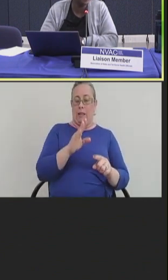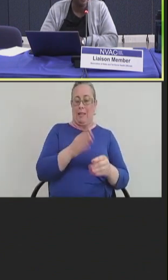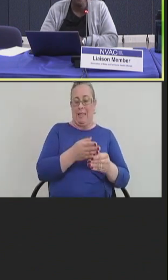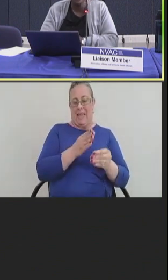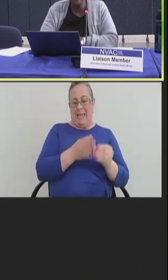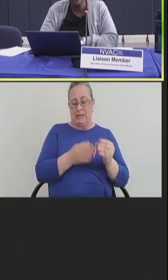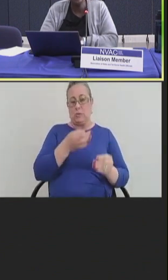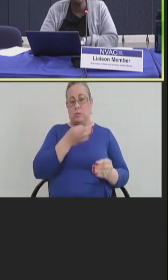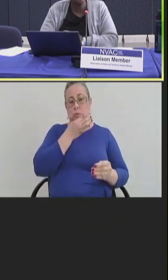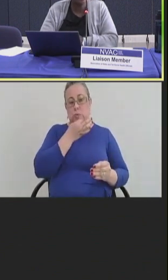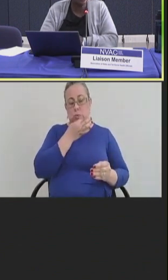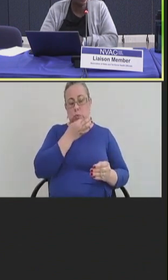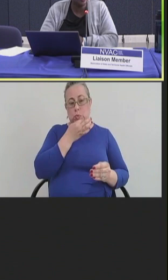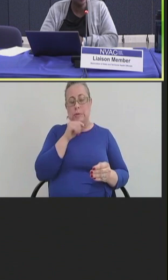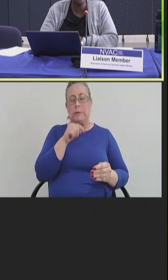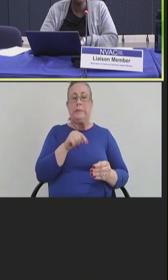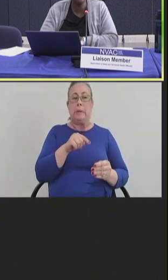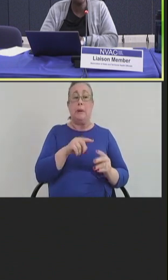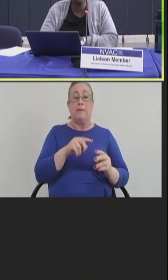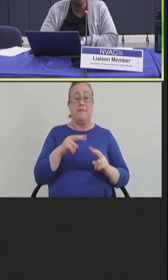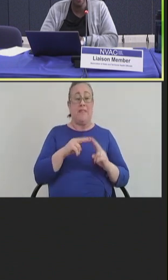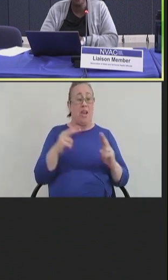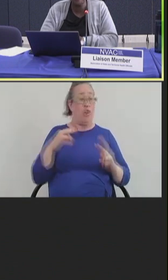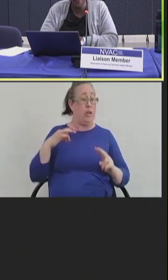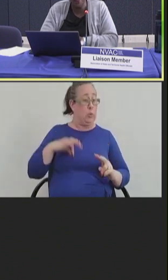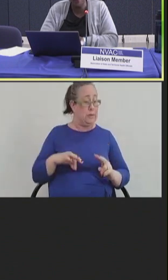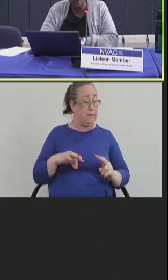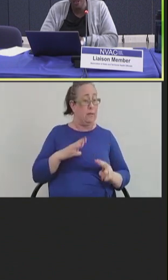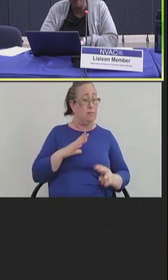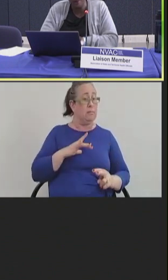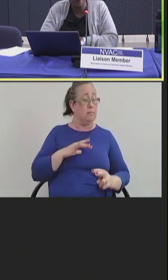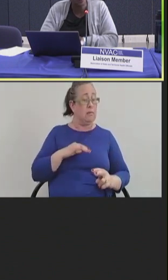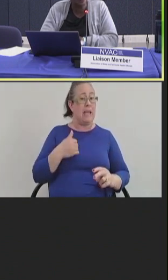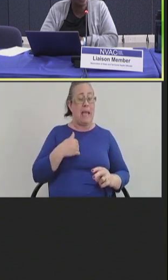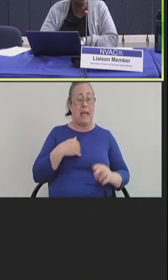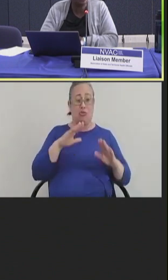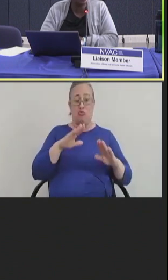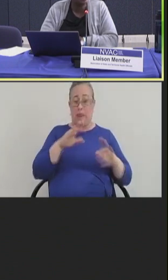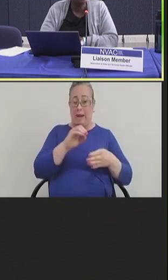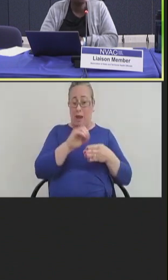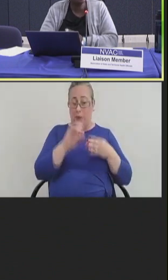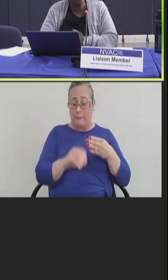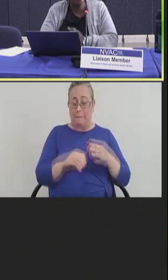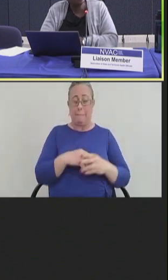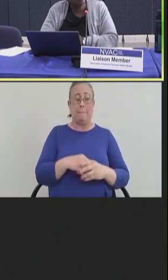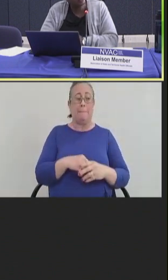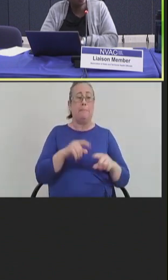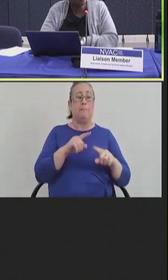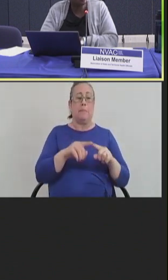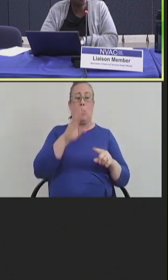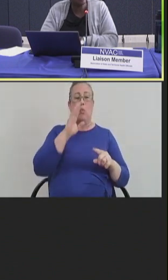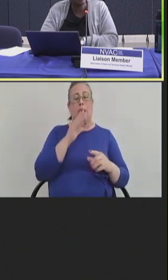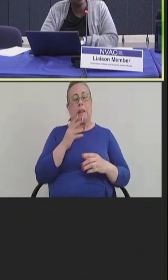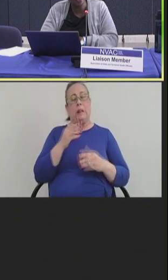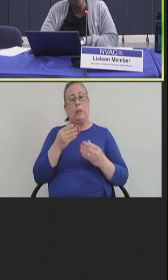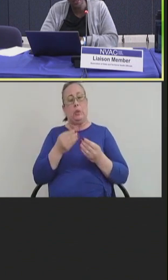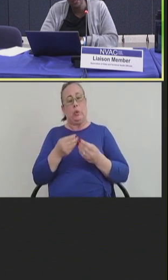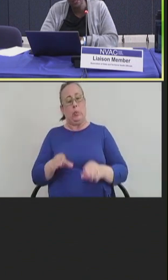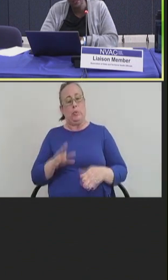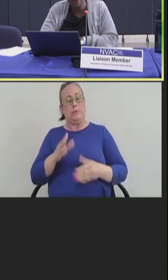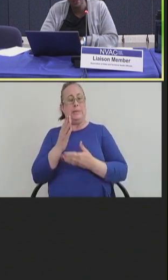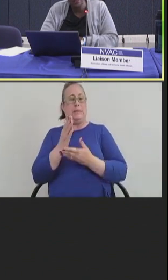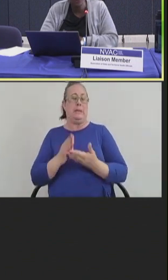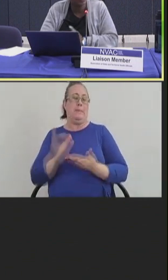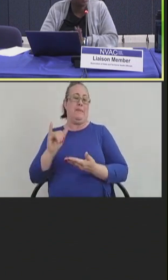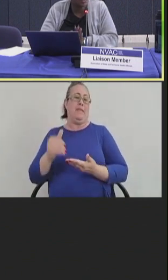soon. So it was very useful. We had very great outcomes from that, but we're going to be losing some of that capacity